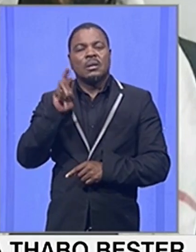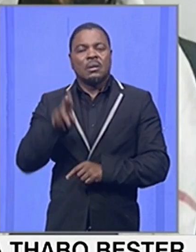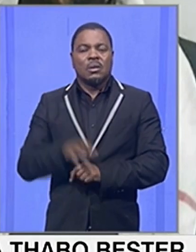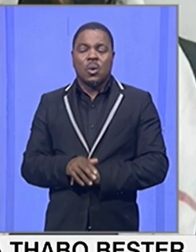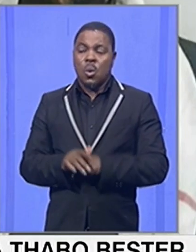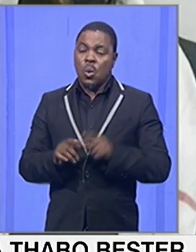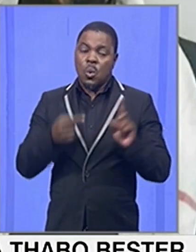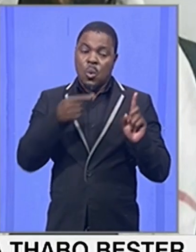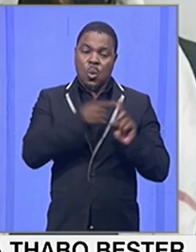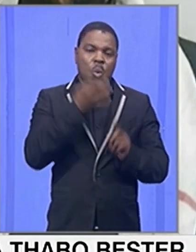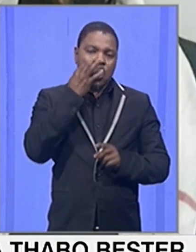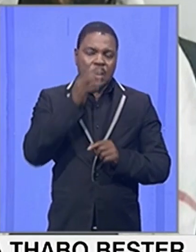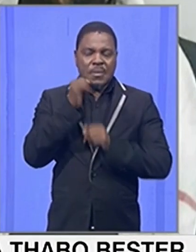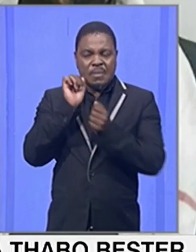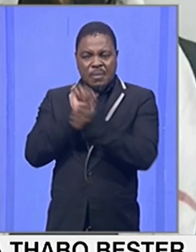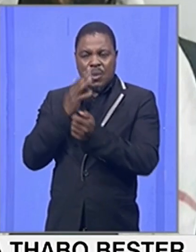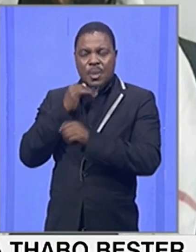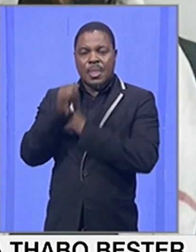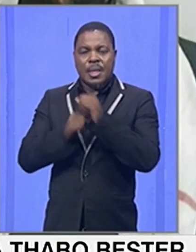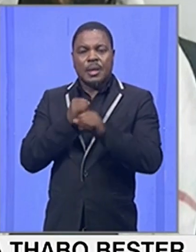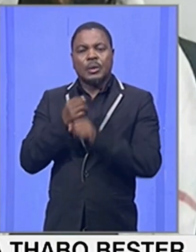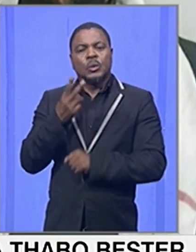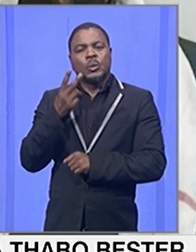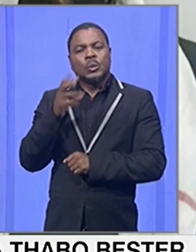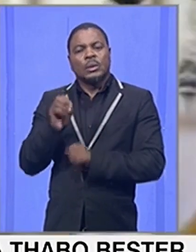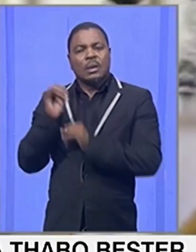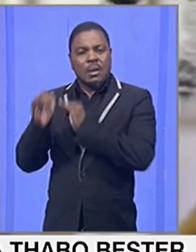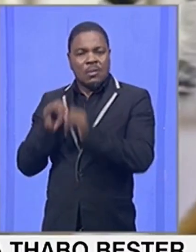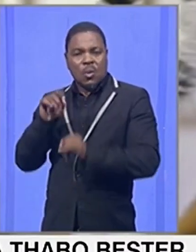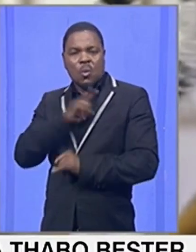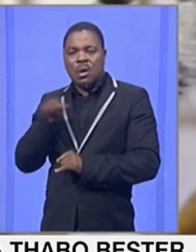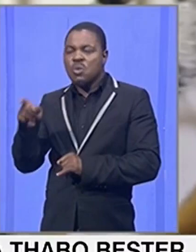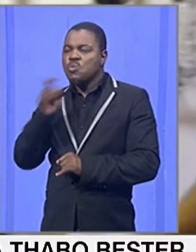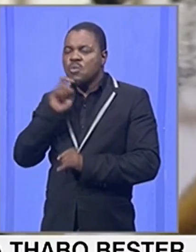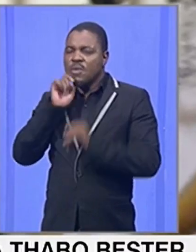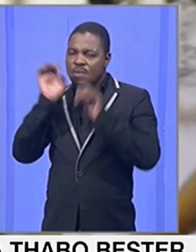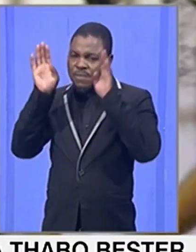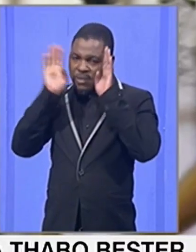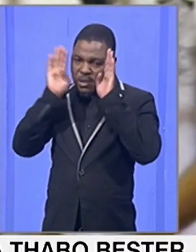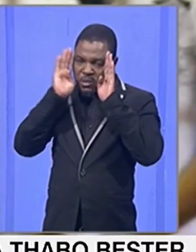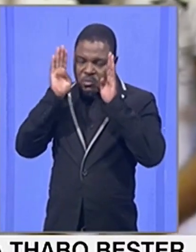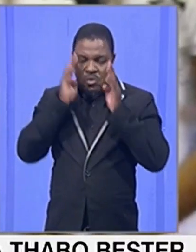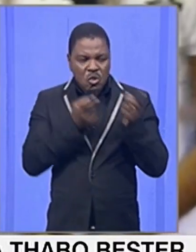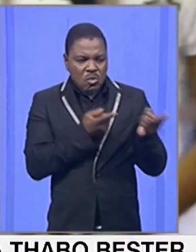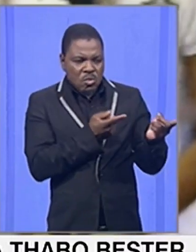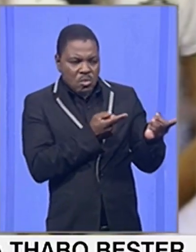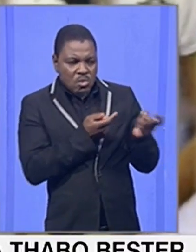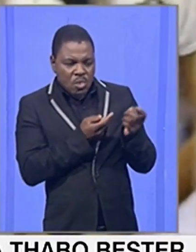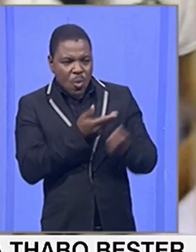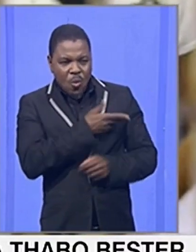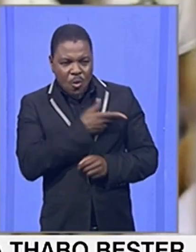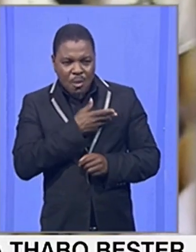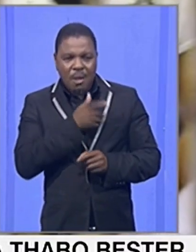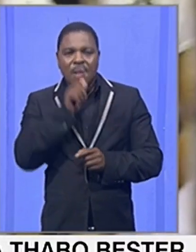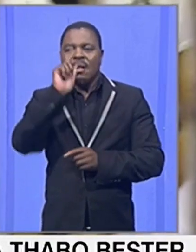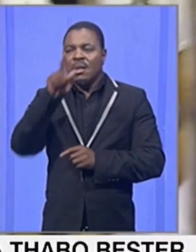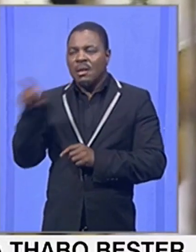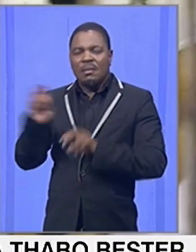ngwageng wa 2011 nakong ya ge a ba šomiša letlakala la gagwe la Facebook go ka goketša basadi bao morago a bego a ba kata.